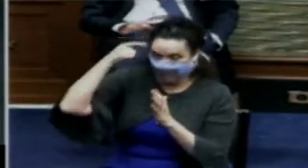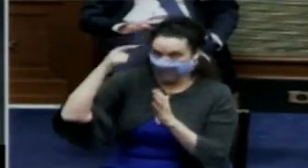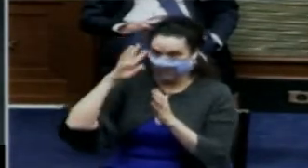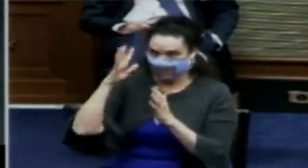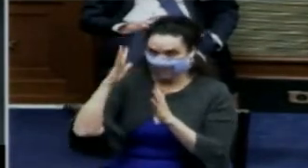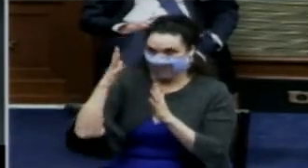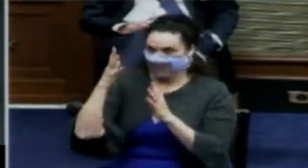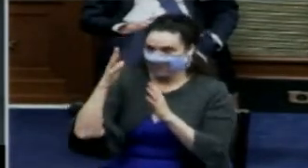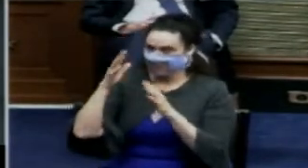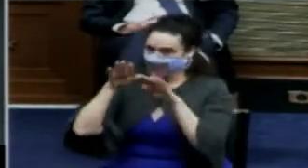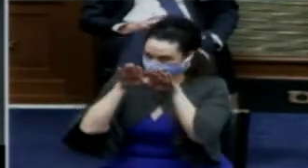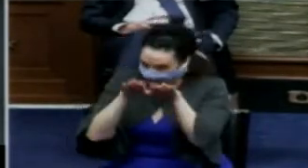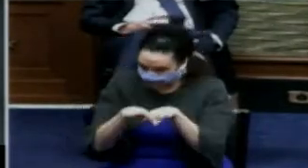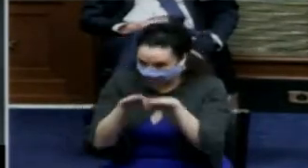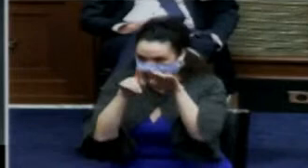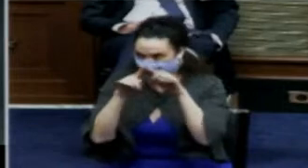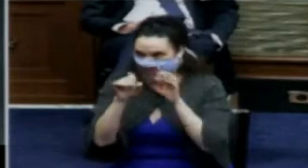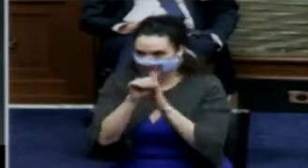state.